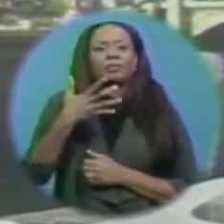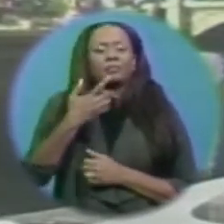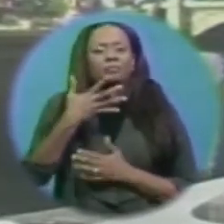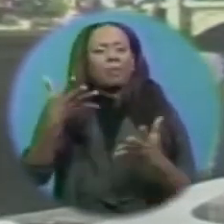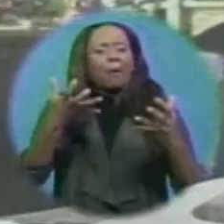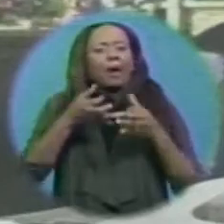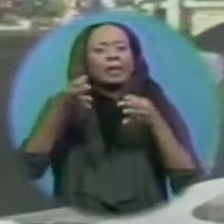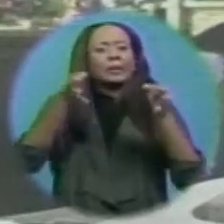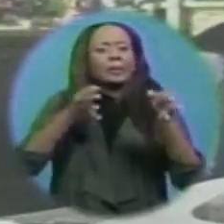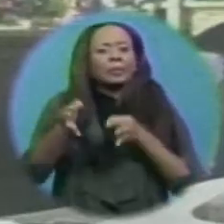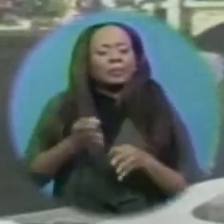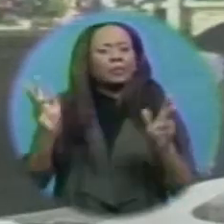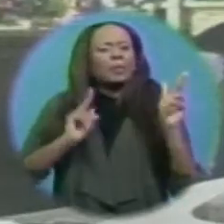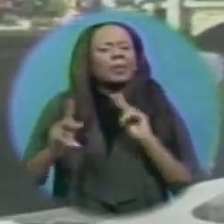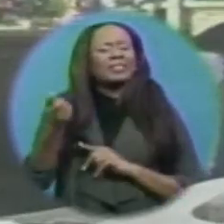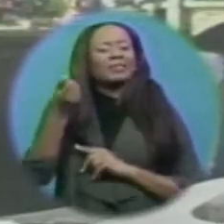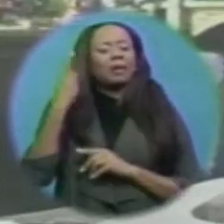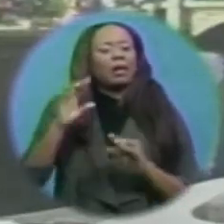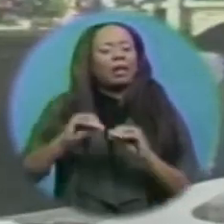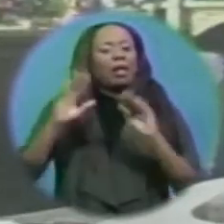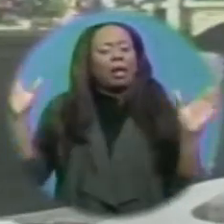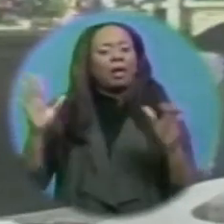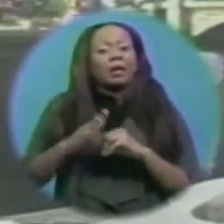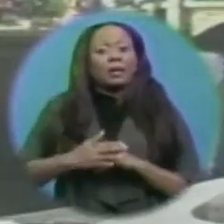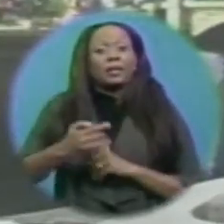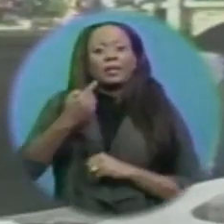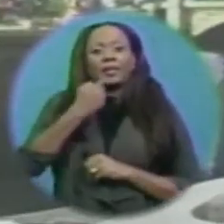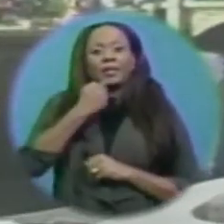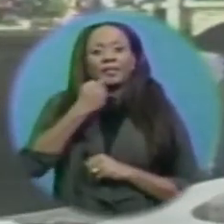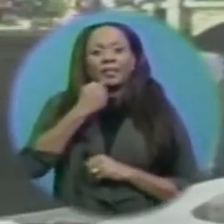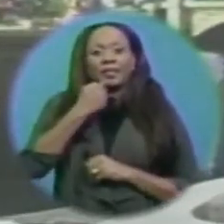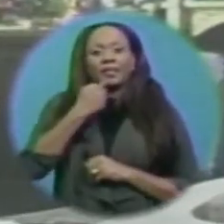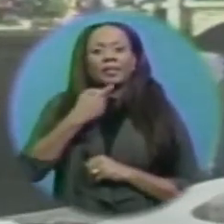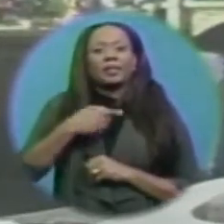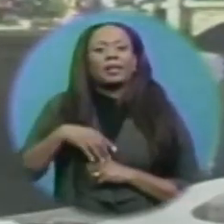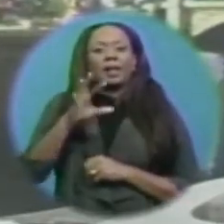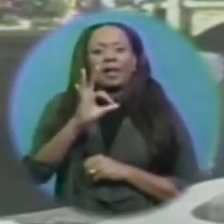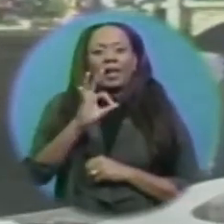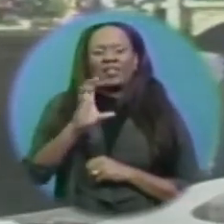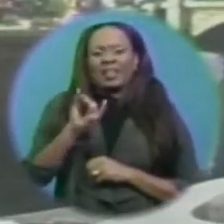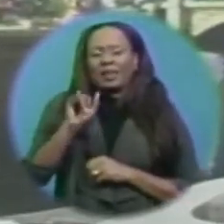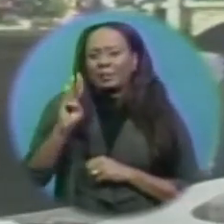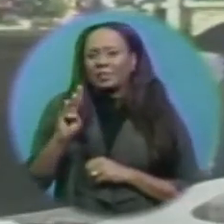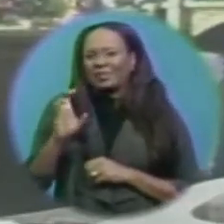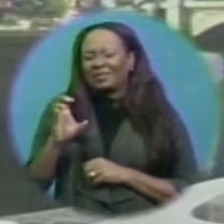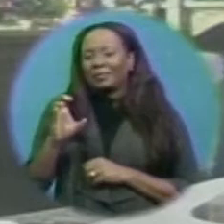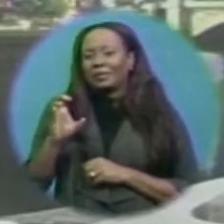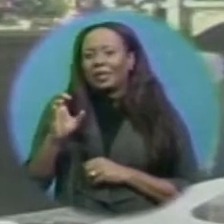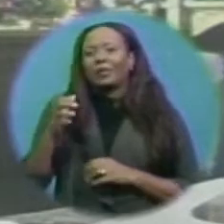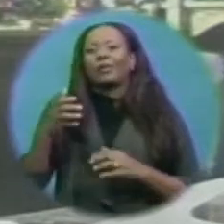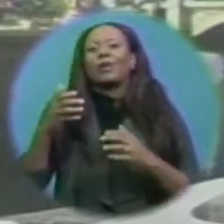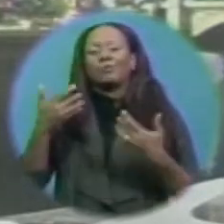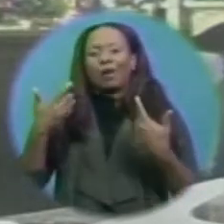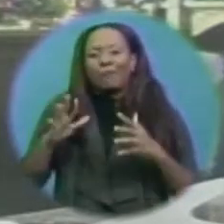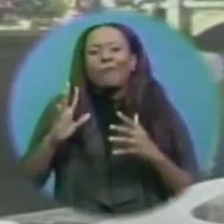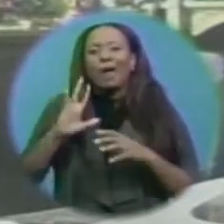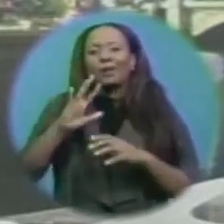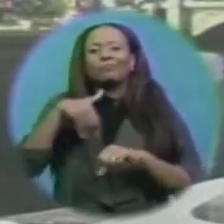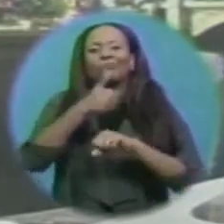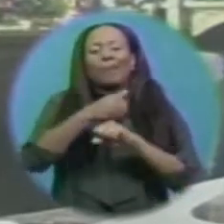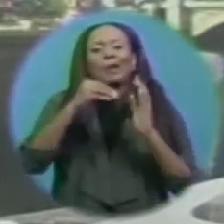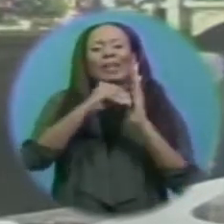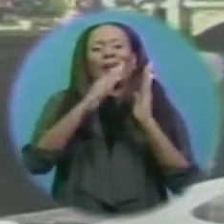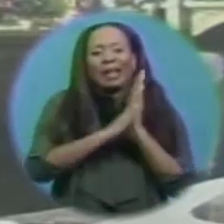into context. He said FCIB is already listed on some stock exchanges. The CIBC chief executive added